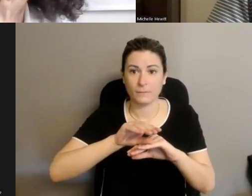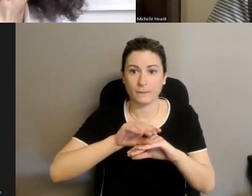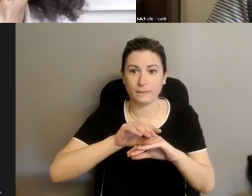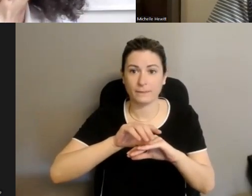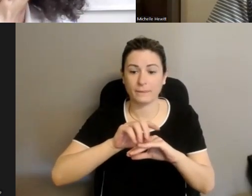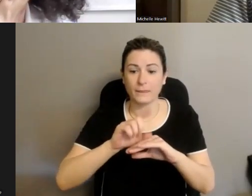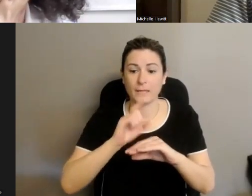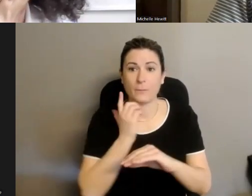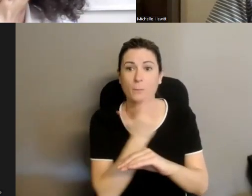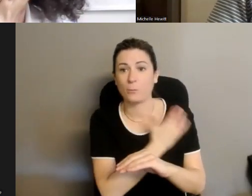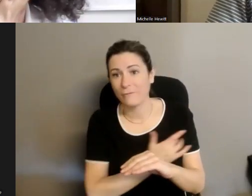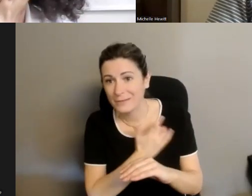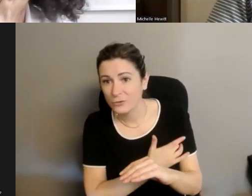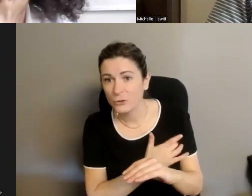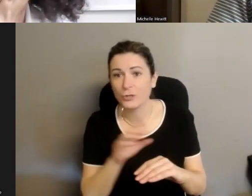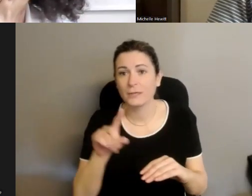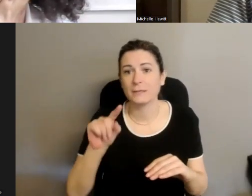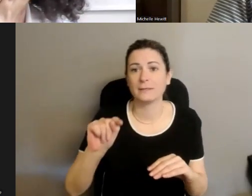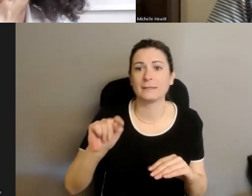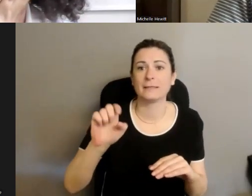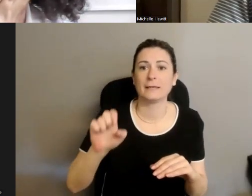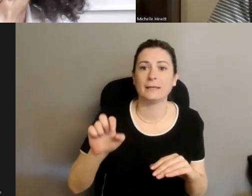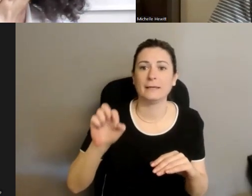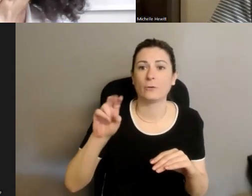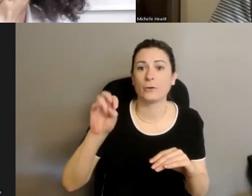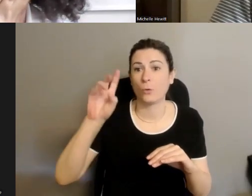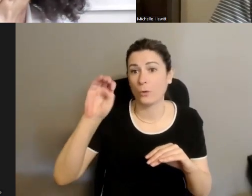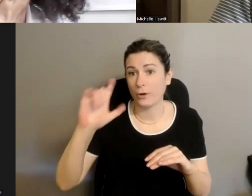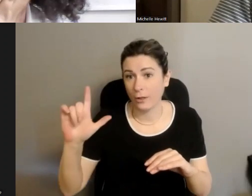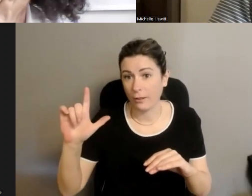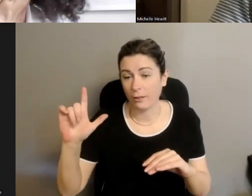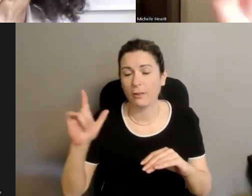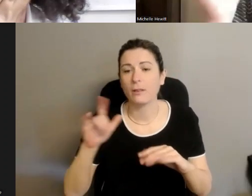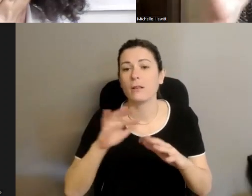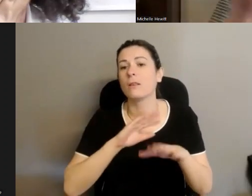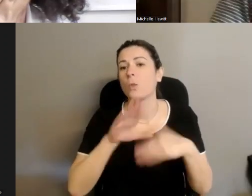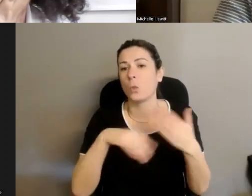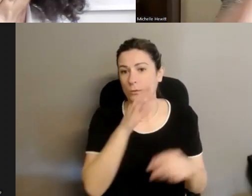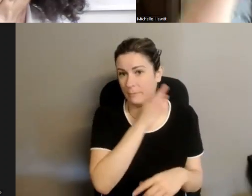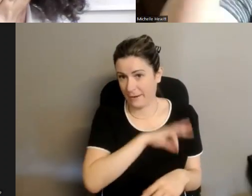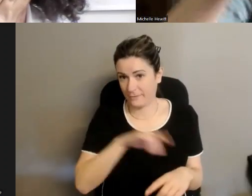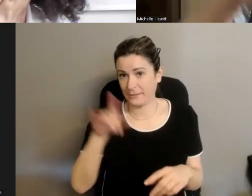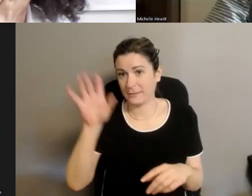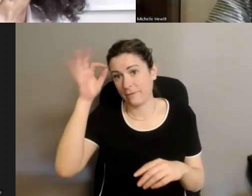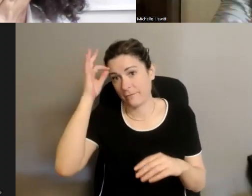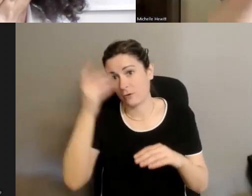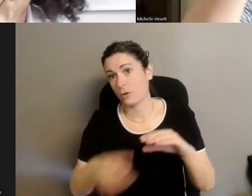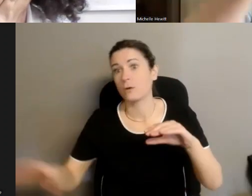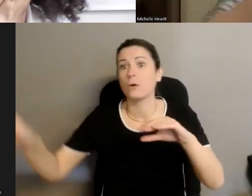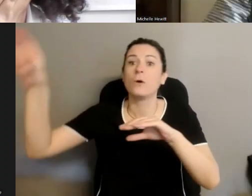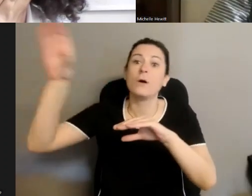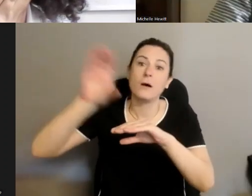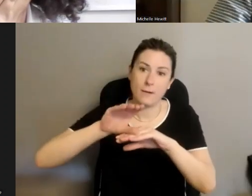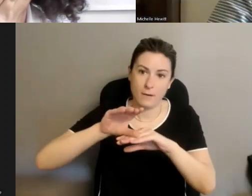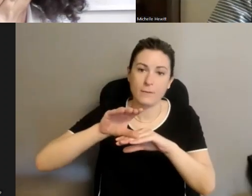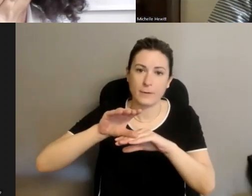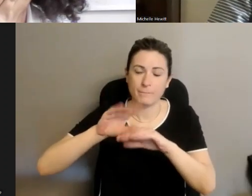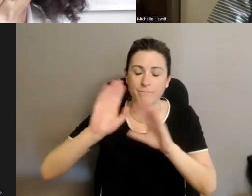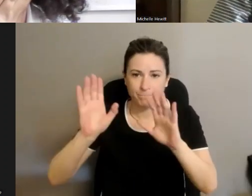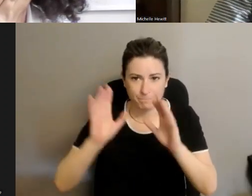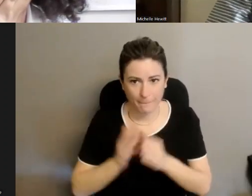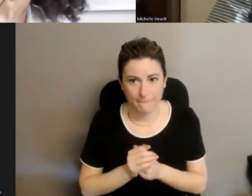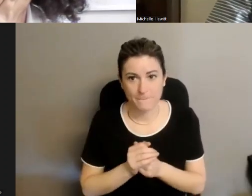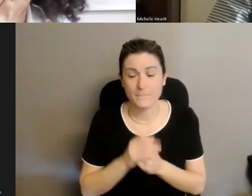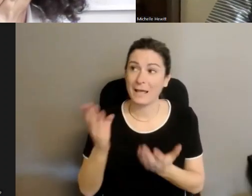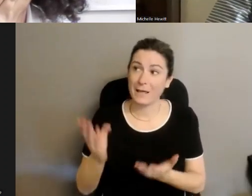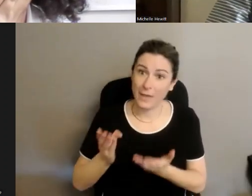and federal benefits that people receive. Since then, we've gone on a roller coaster of